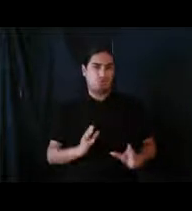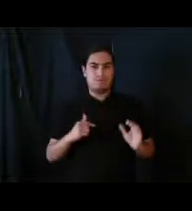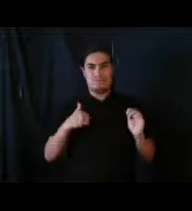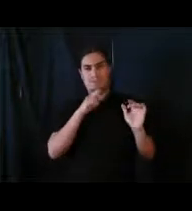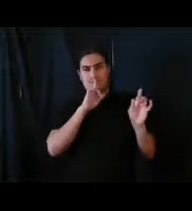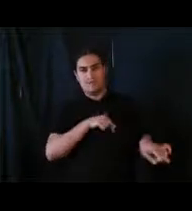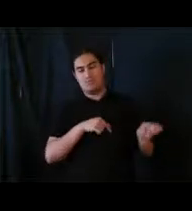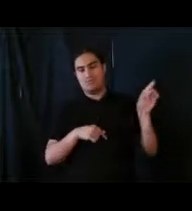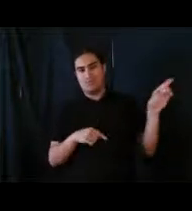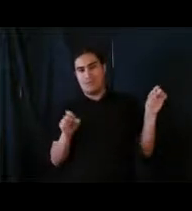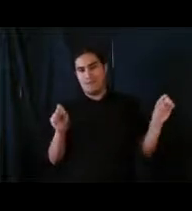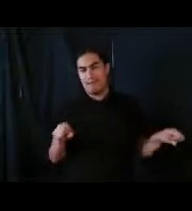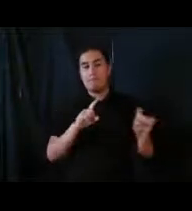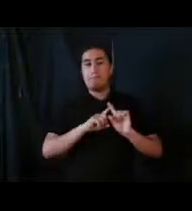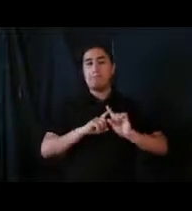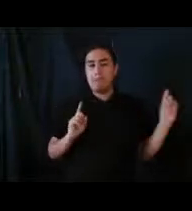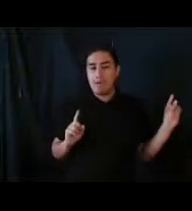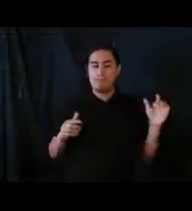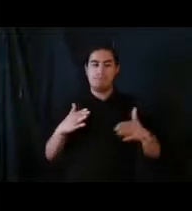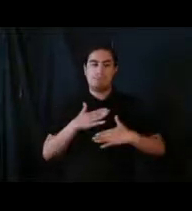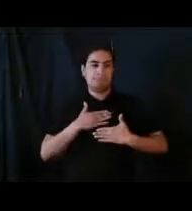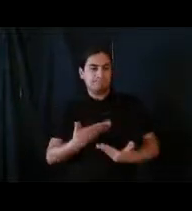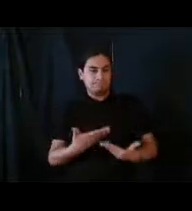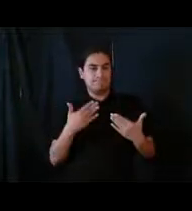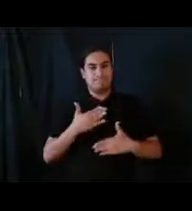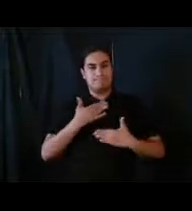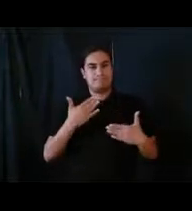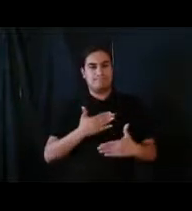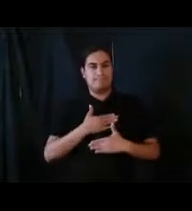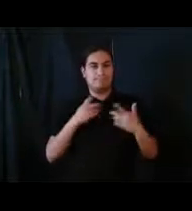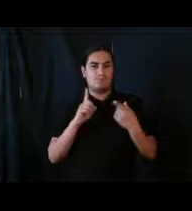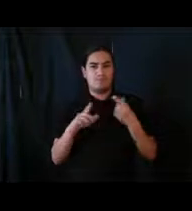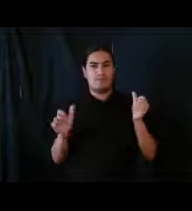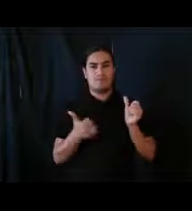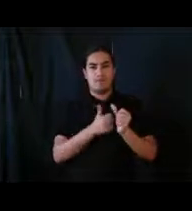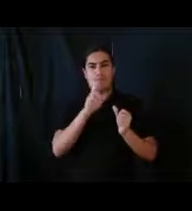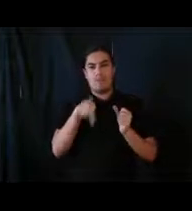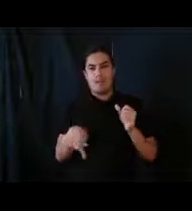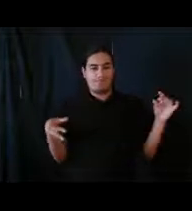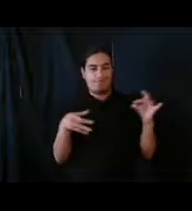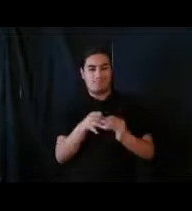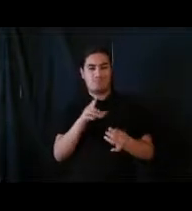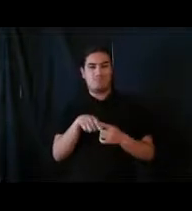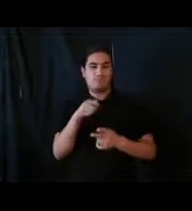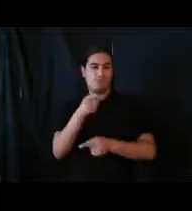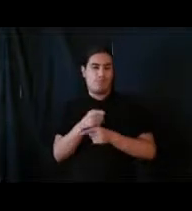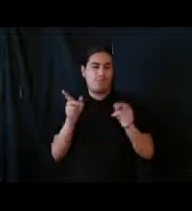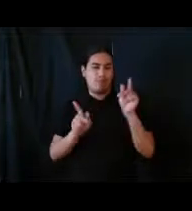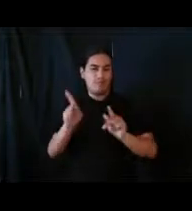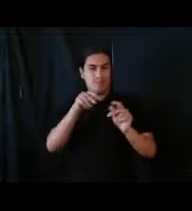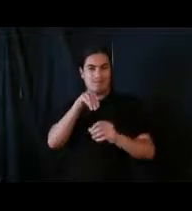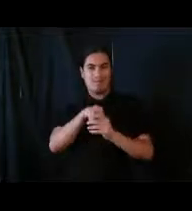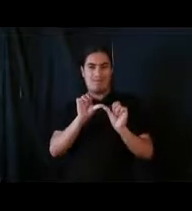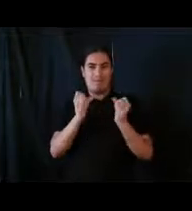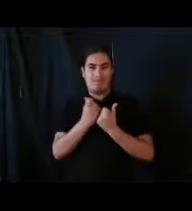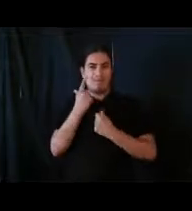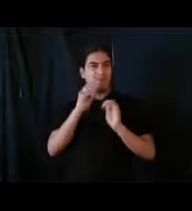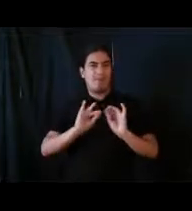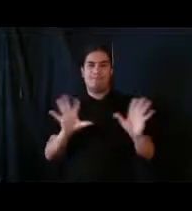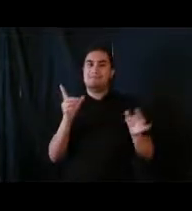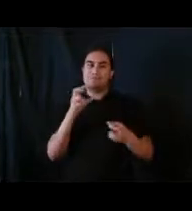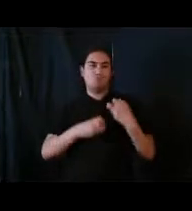answer your questions but um you know happy to to to follow up and and connect you to the right folks in the administration because these are obviously issues that the